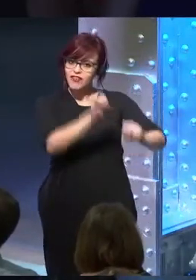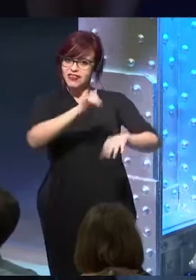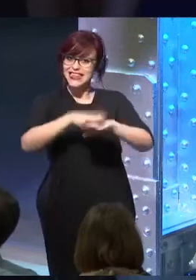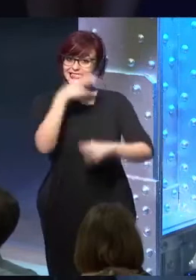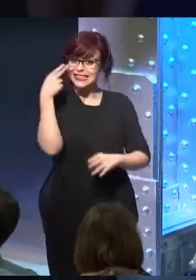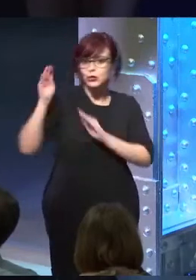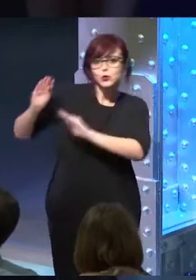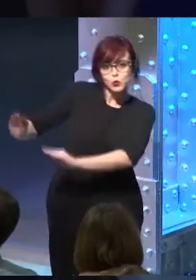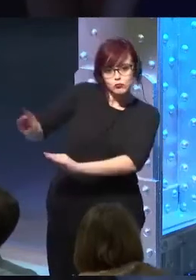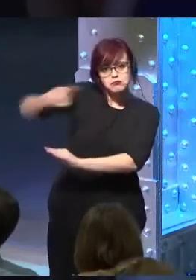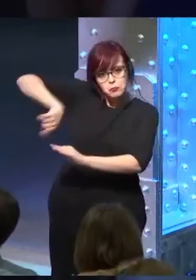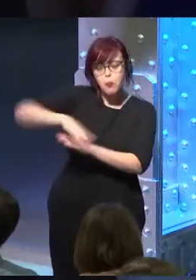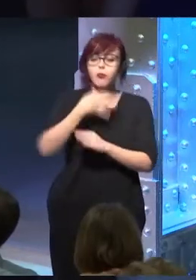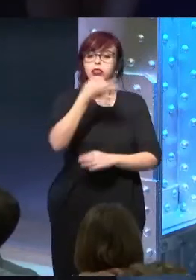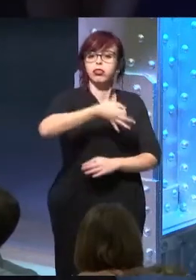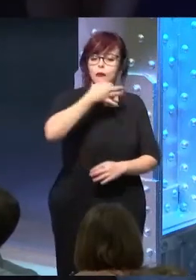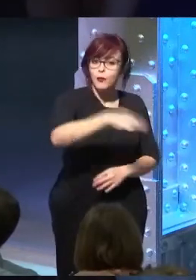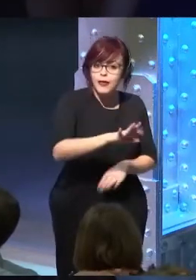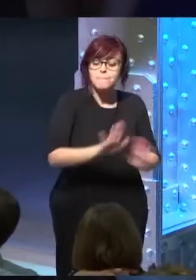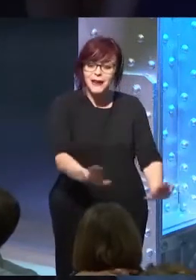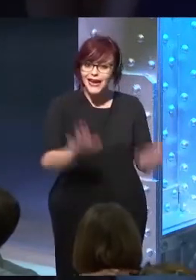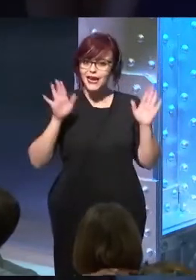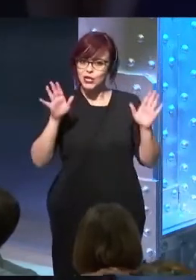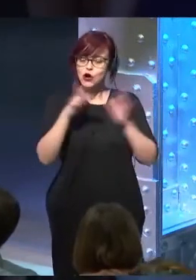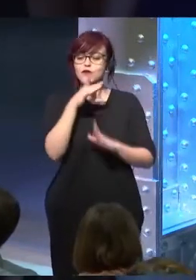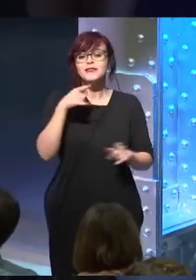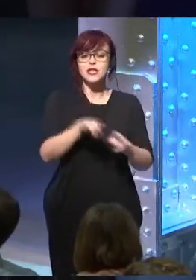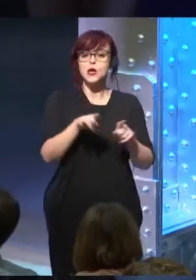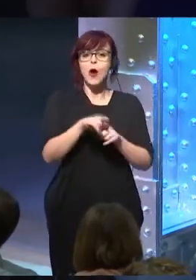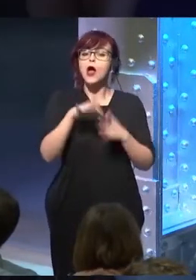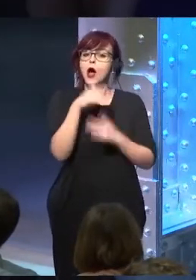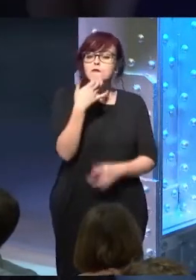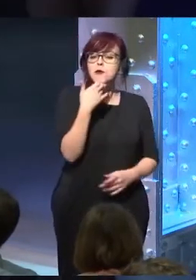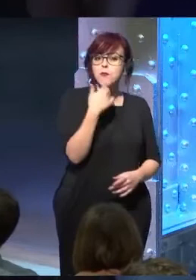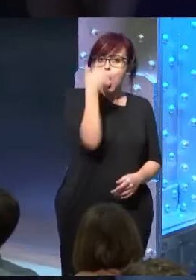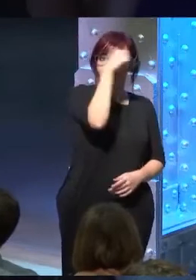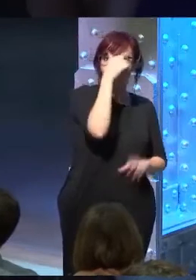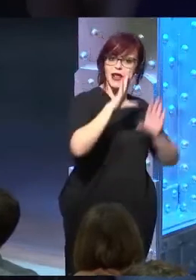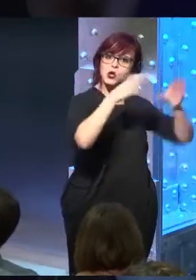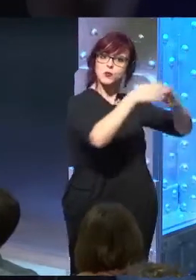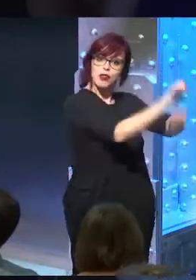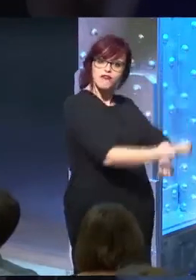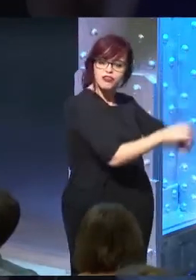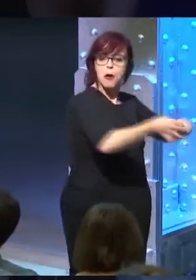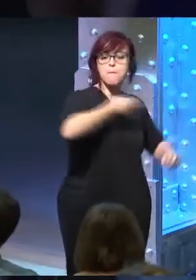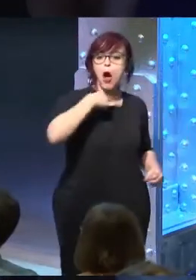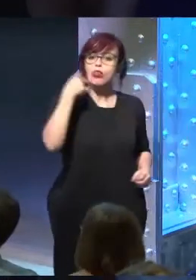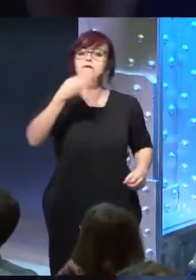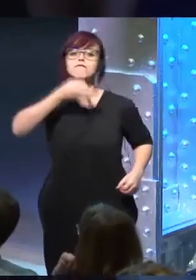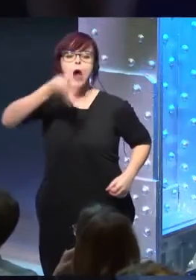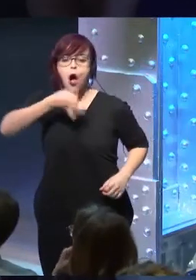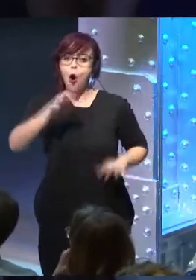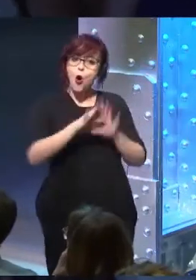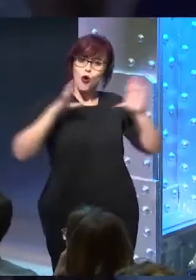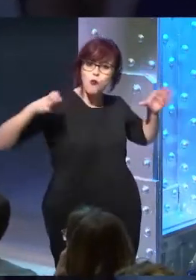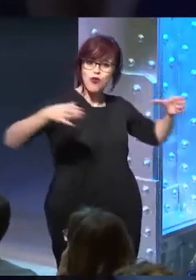may not speak for men, and they may not speak for the community as a whole. And